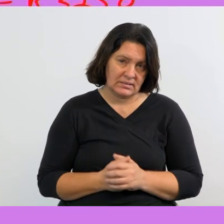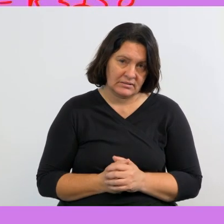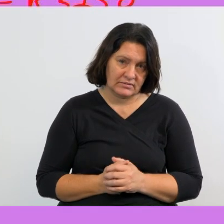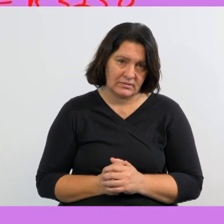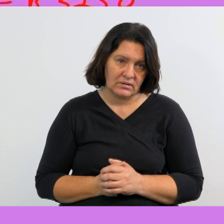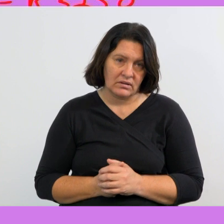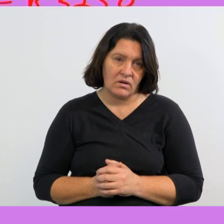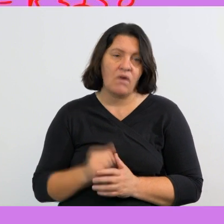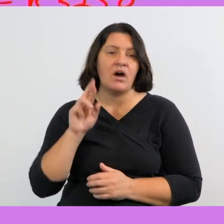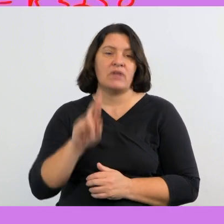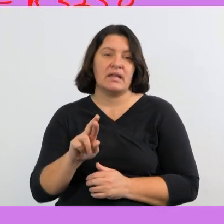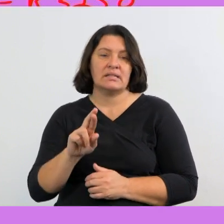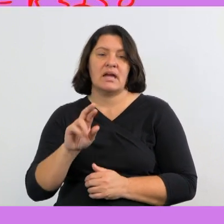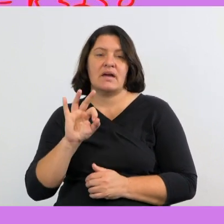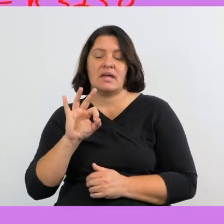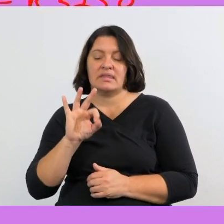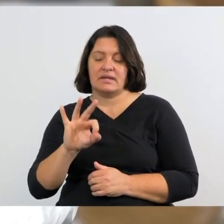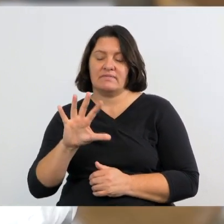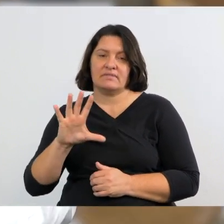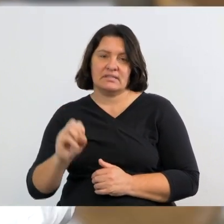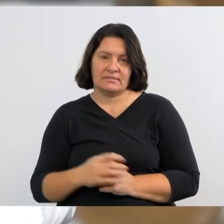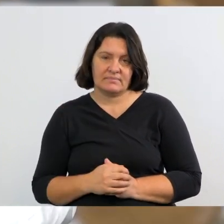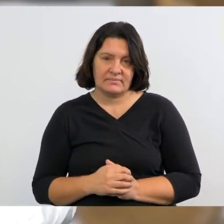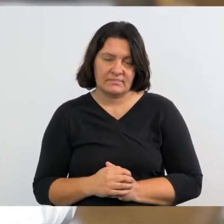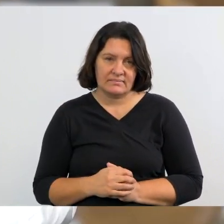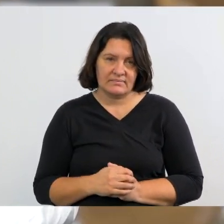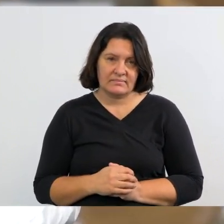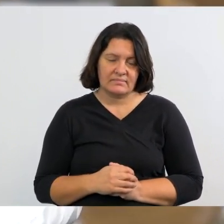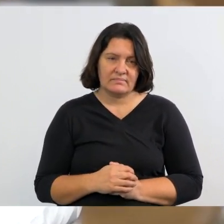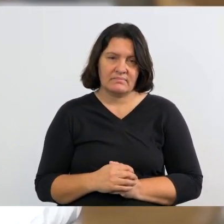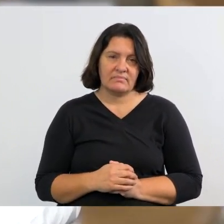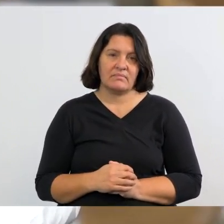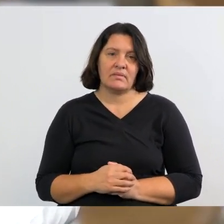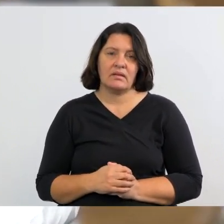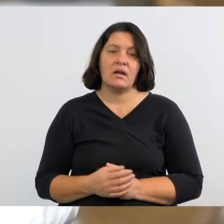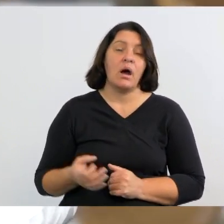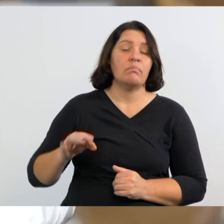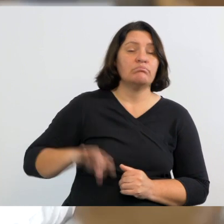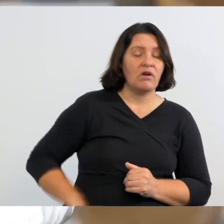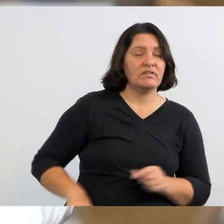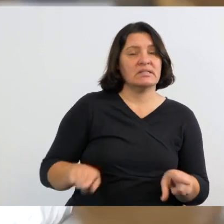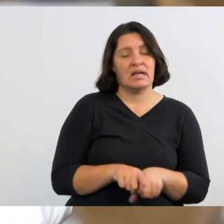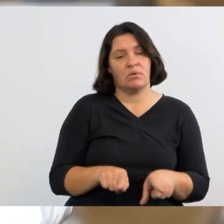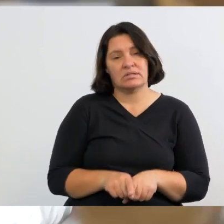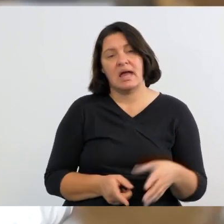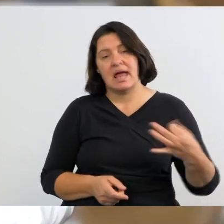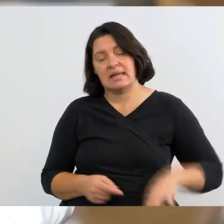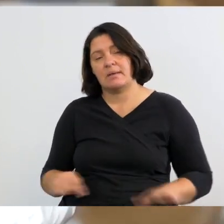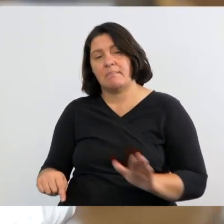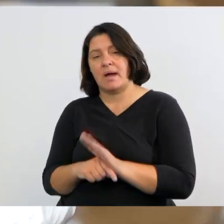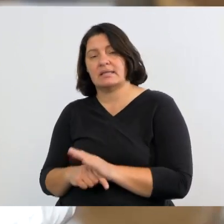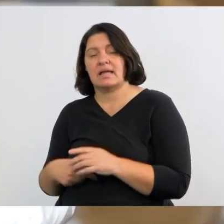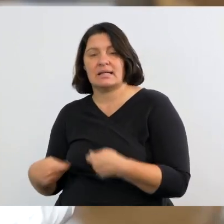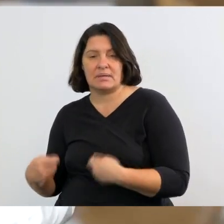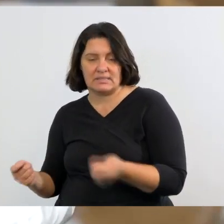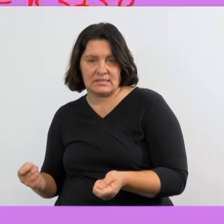of 350 rand. Okay, let me quickly run through this again. Profit equals income minus expenses.